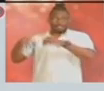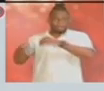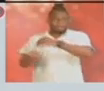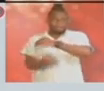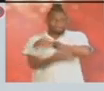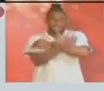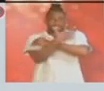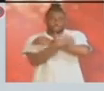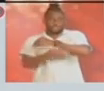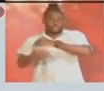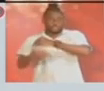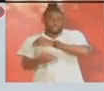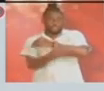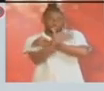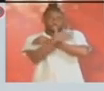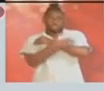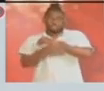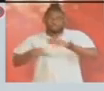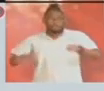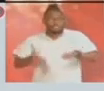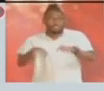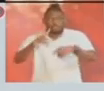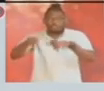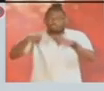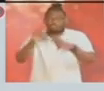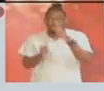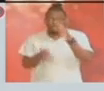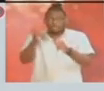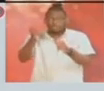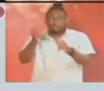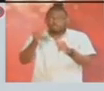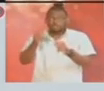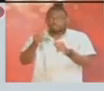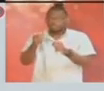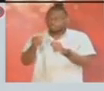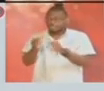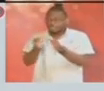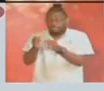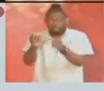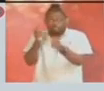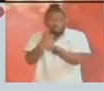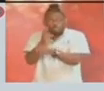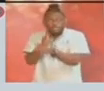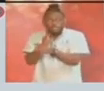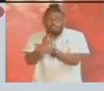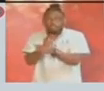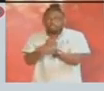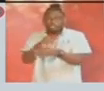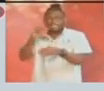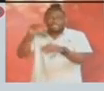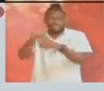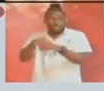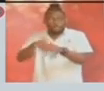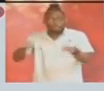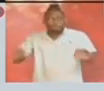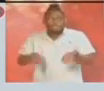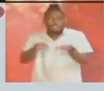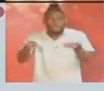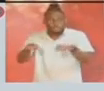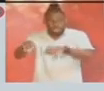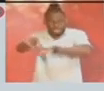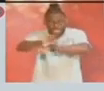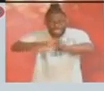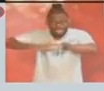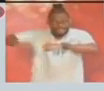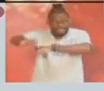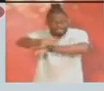inclusive, and I've been asked to make this point especially, inclusive of beaches down the islands, because there are